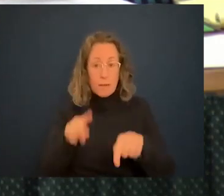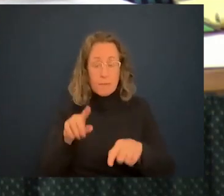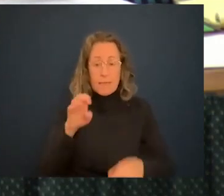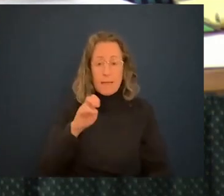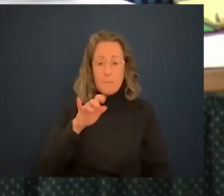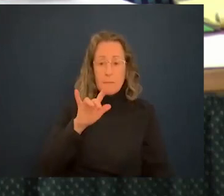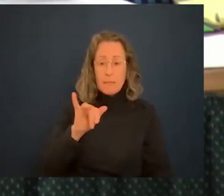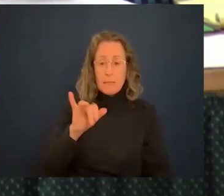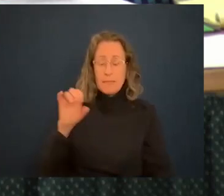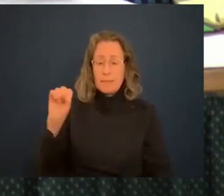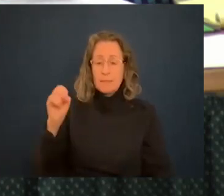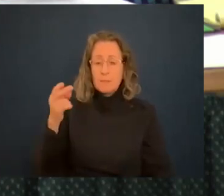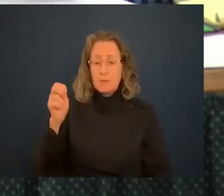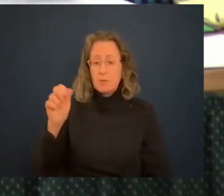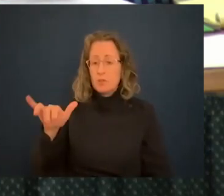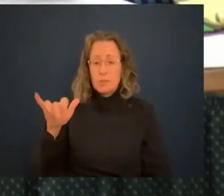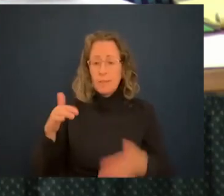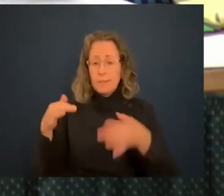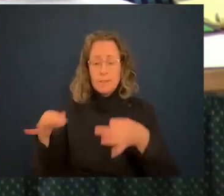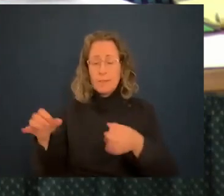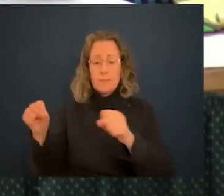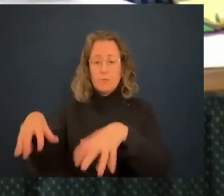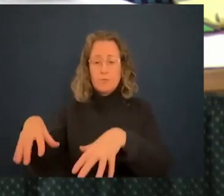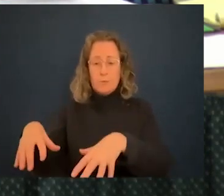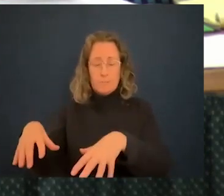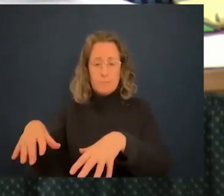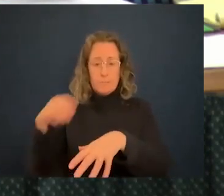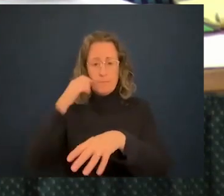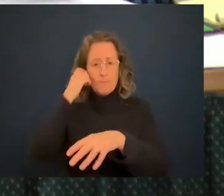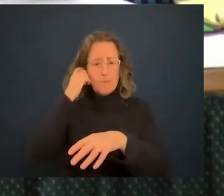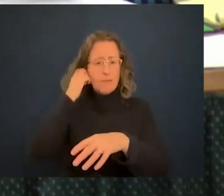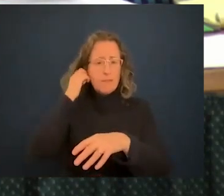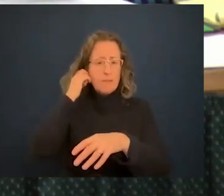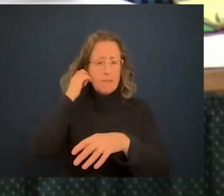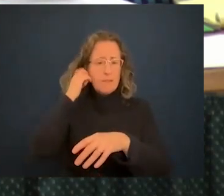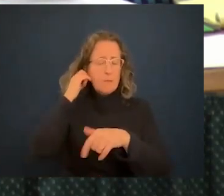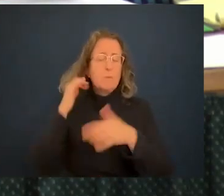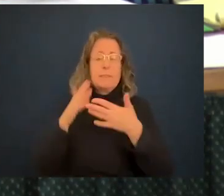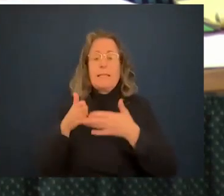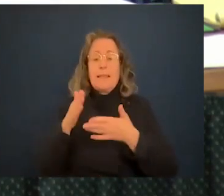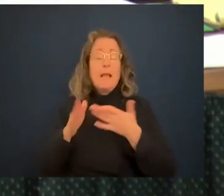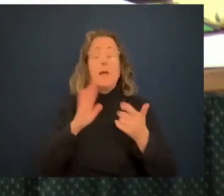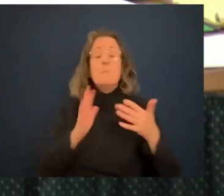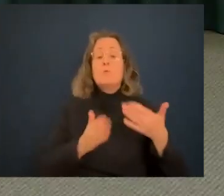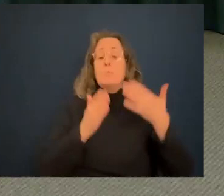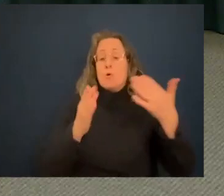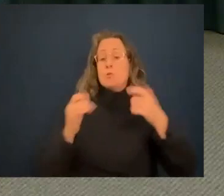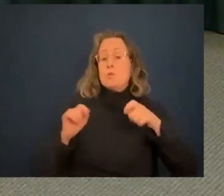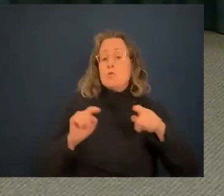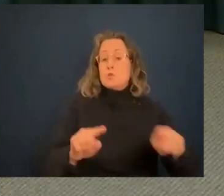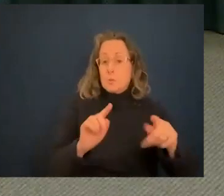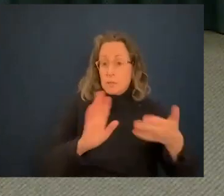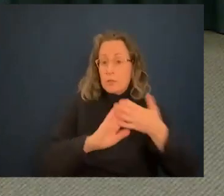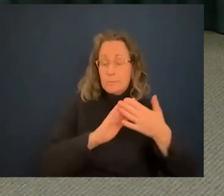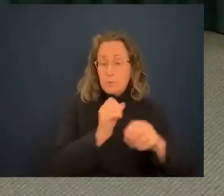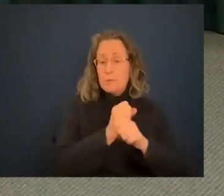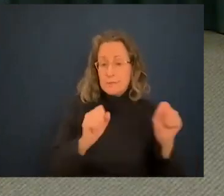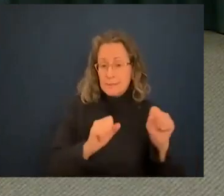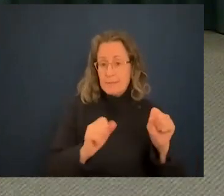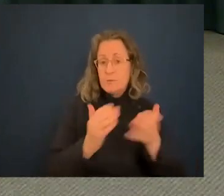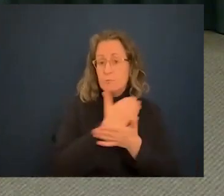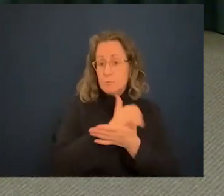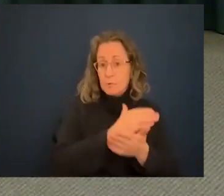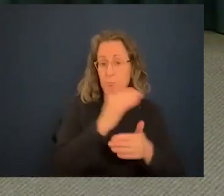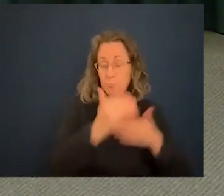chose not to go forward with it at the end of the so a proposal in the community safety review process